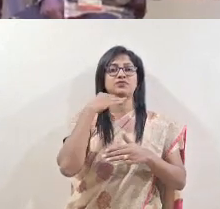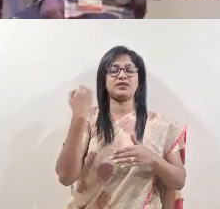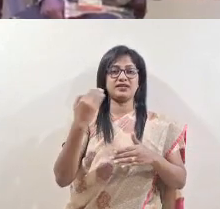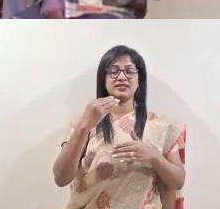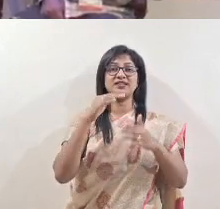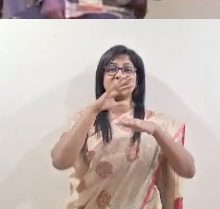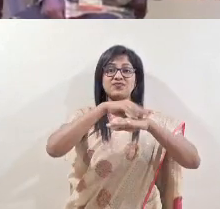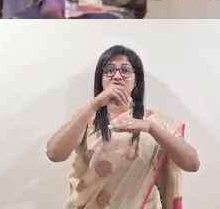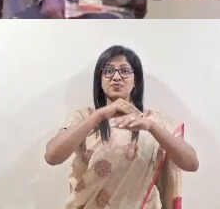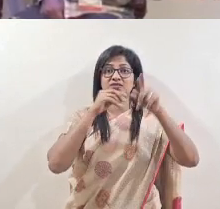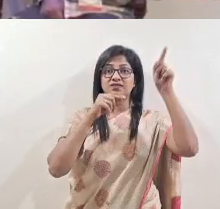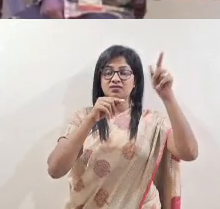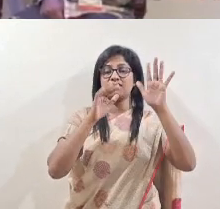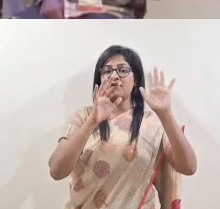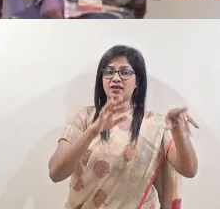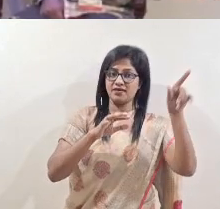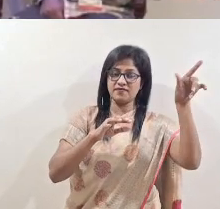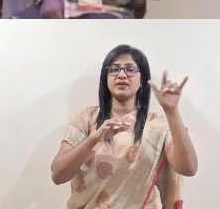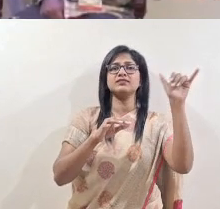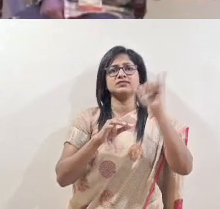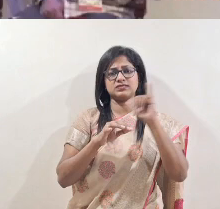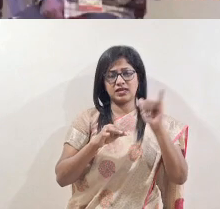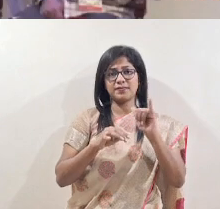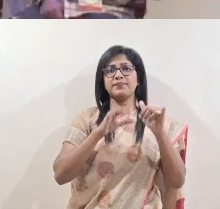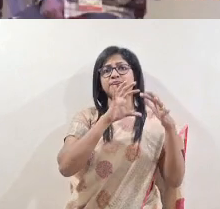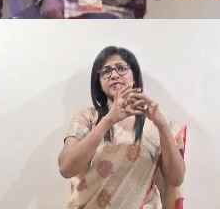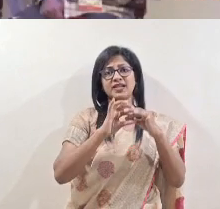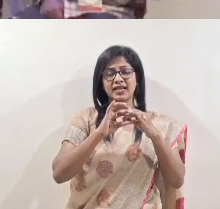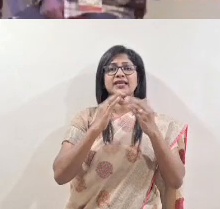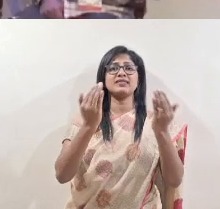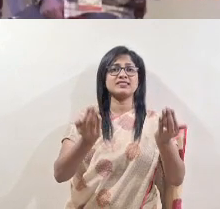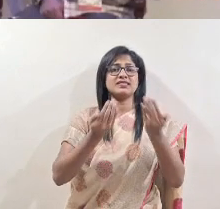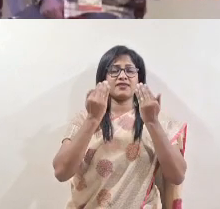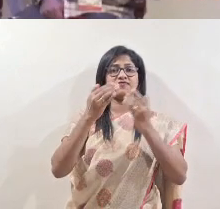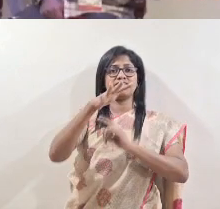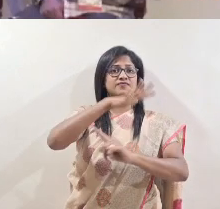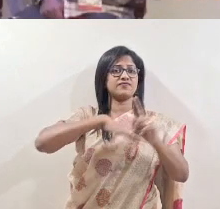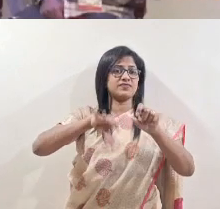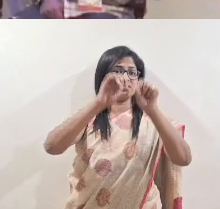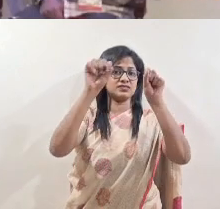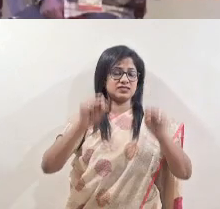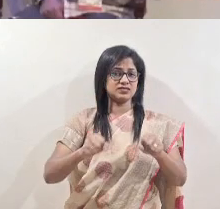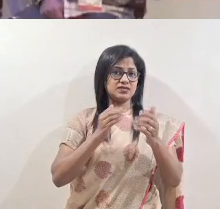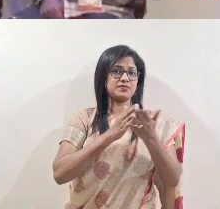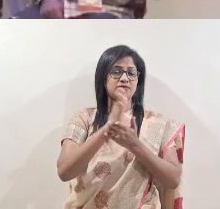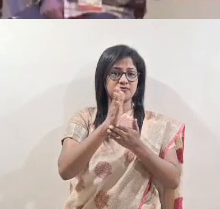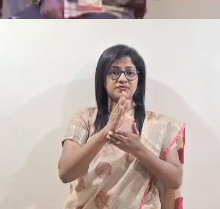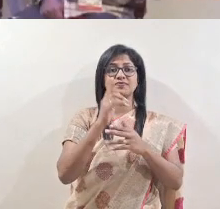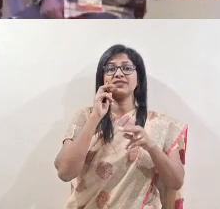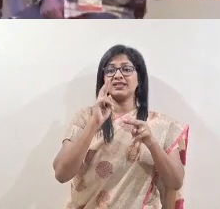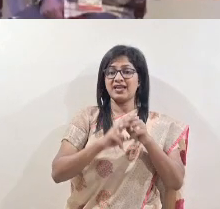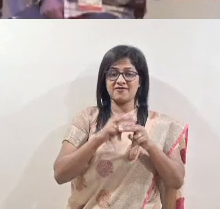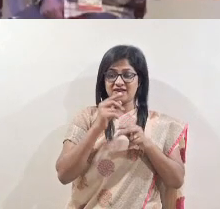Sweden nowadays is doing that. So that thing is based on the safe system approach, where we say that if a